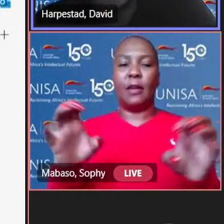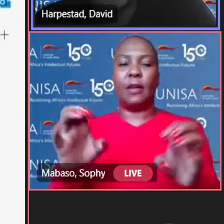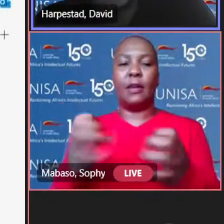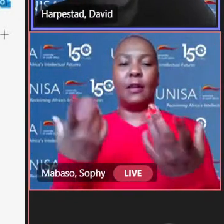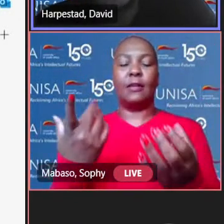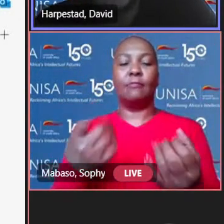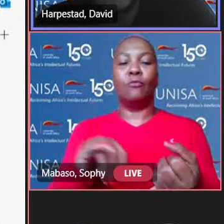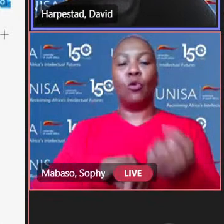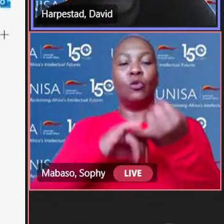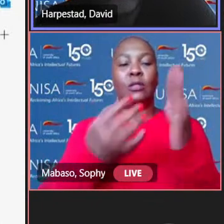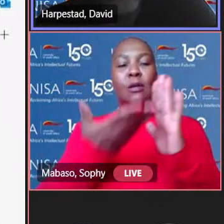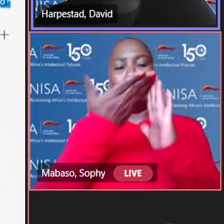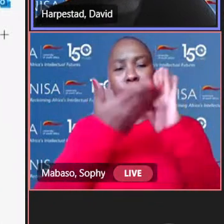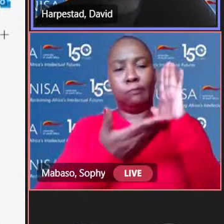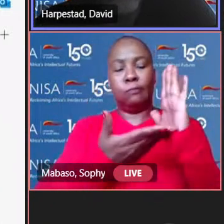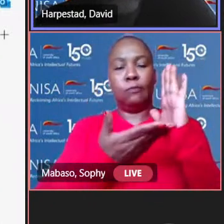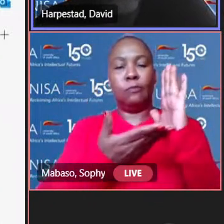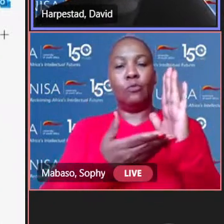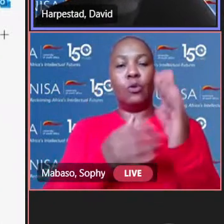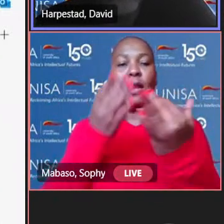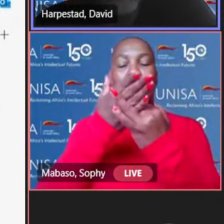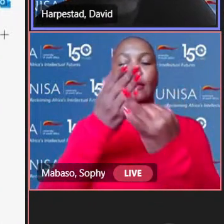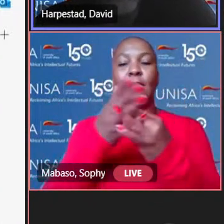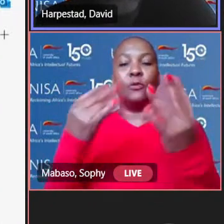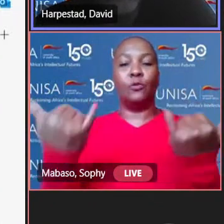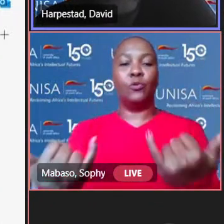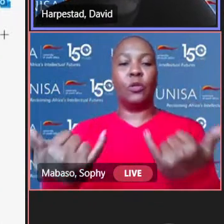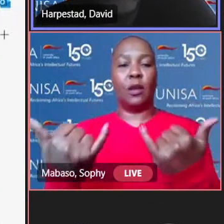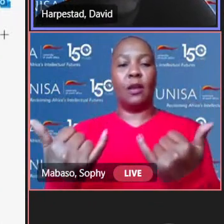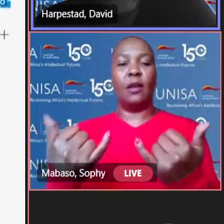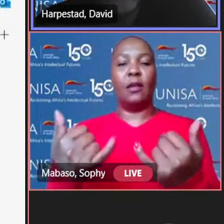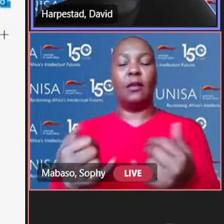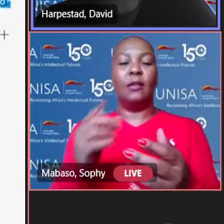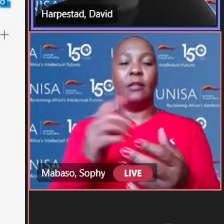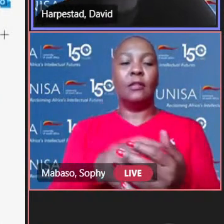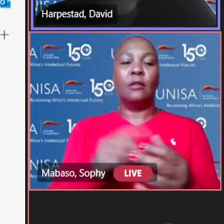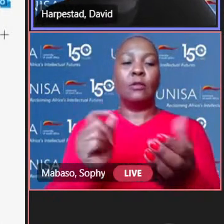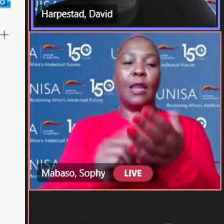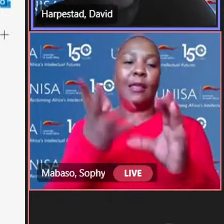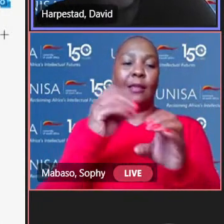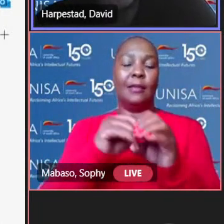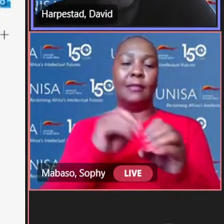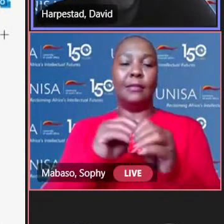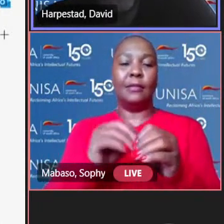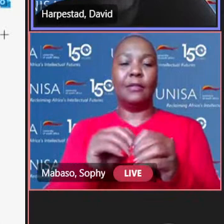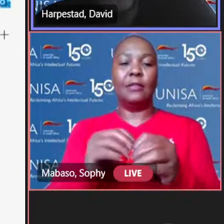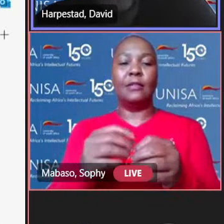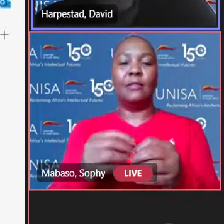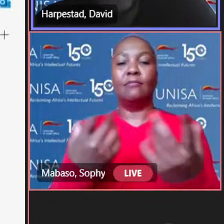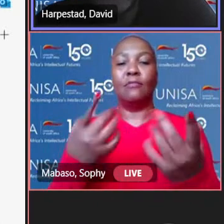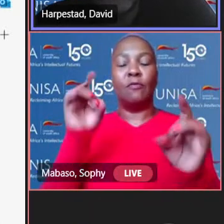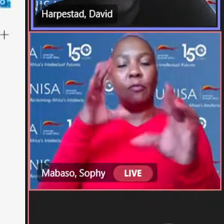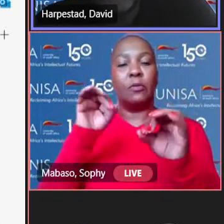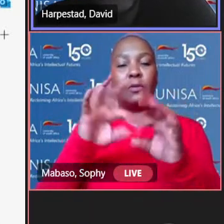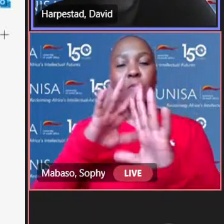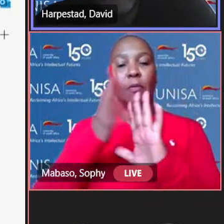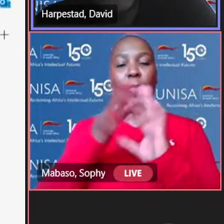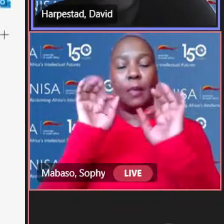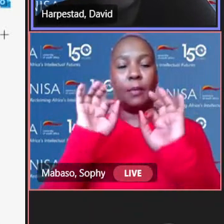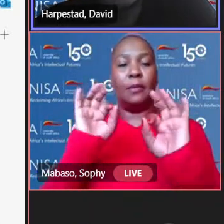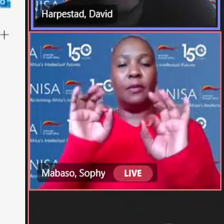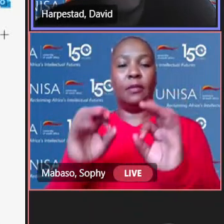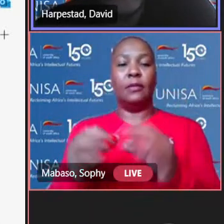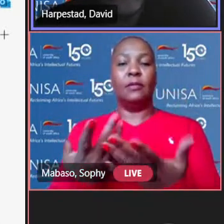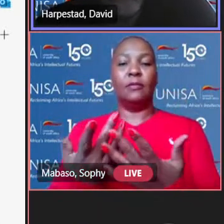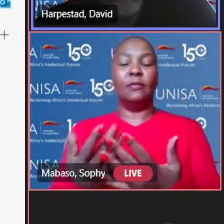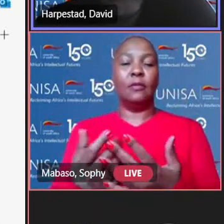actually go and access today, so long as you've got your login details sorted. Even if it's not ready yet, in other words, you